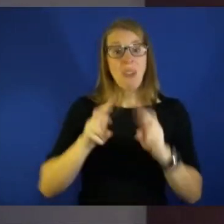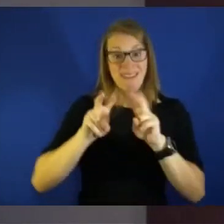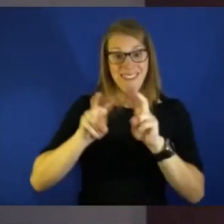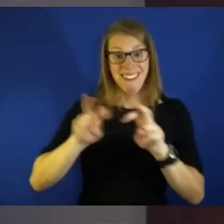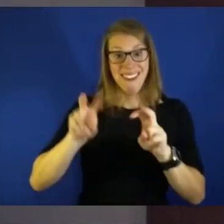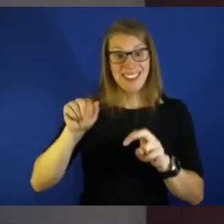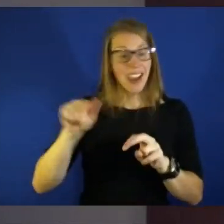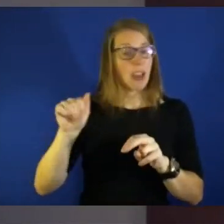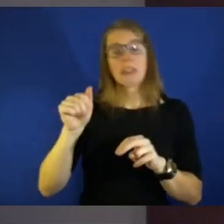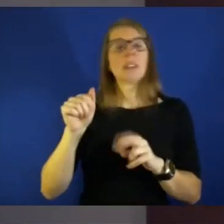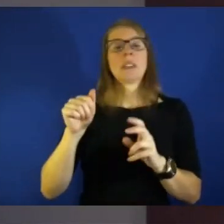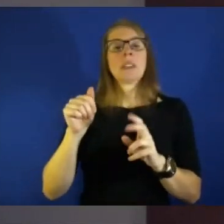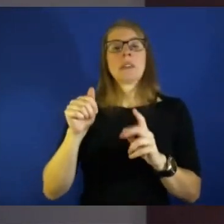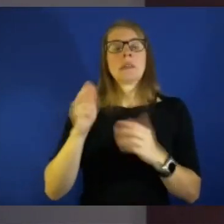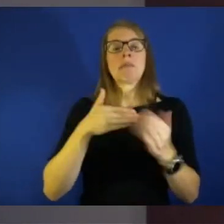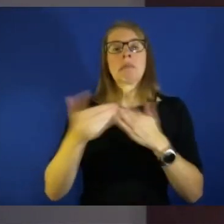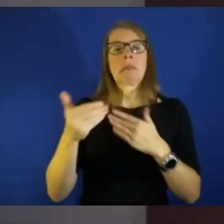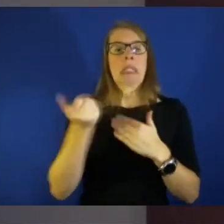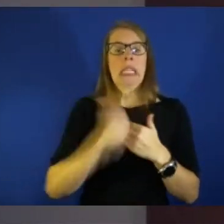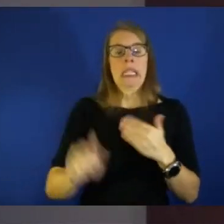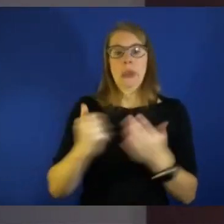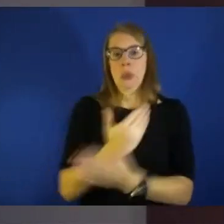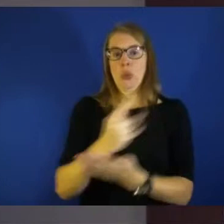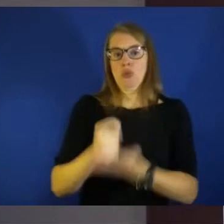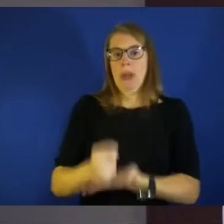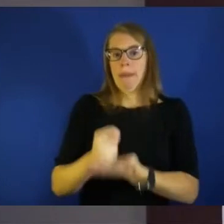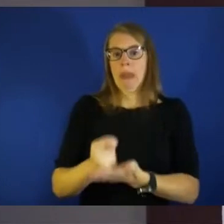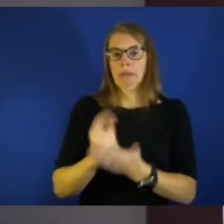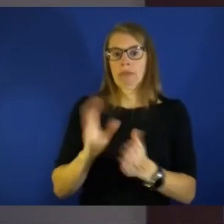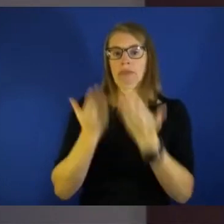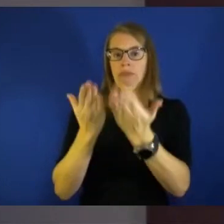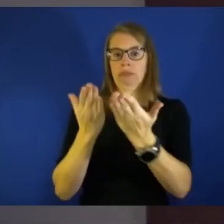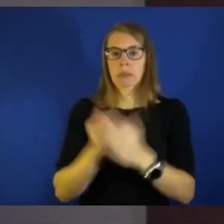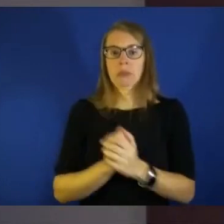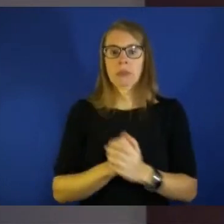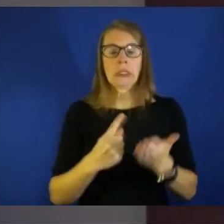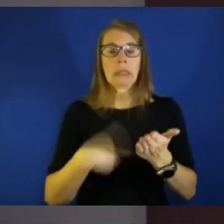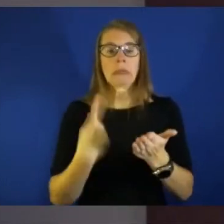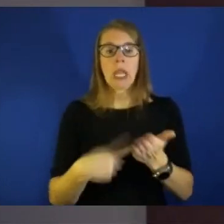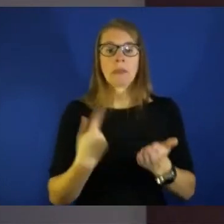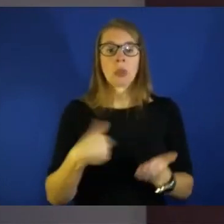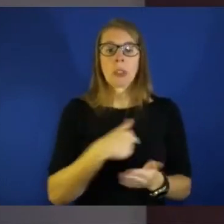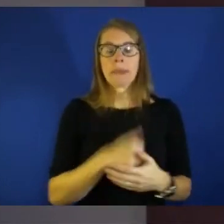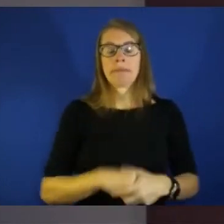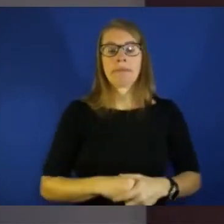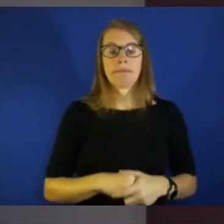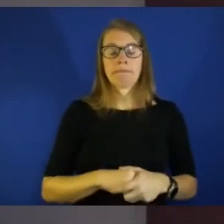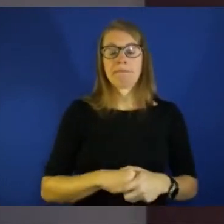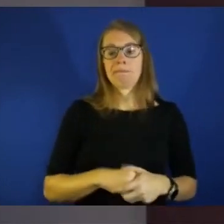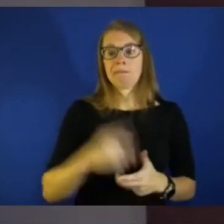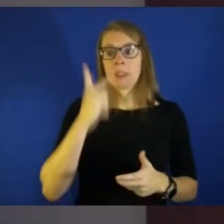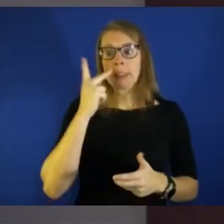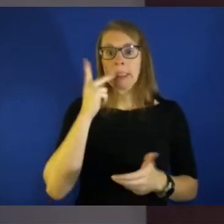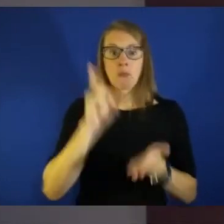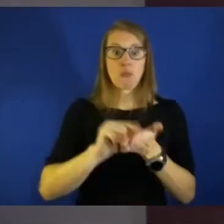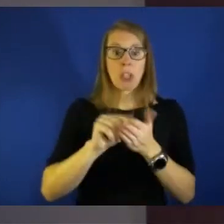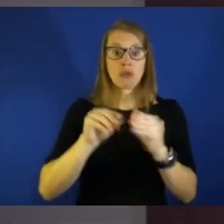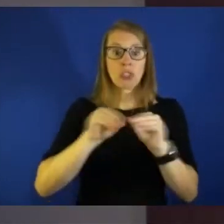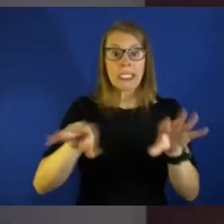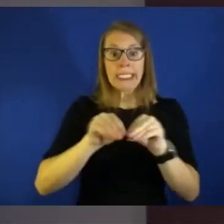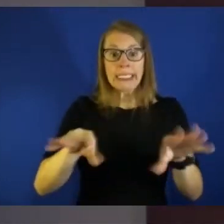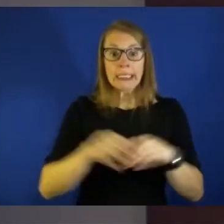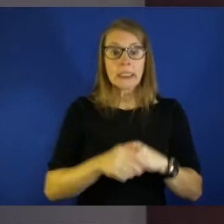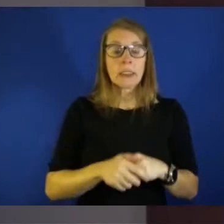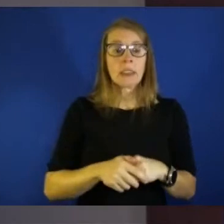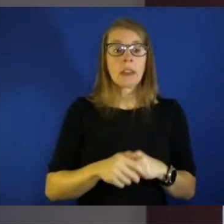new treatment that's being talked about. Some of the time we're seeing press releases and things like that, and there's more to